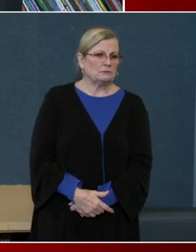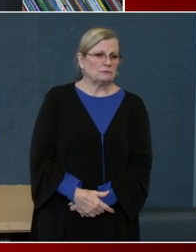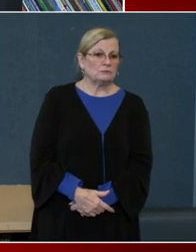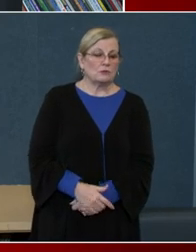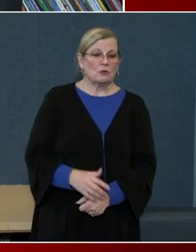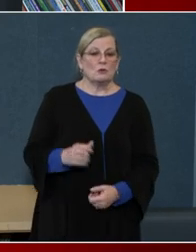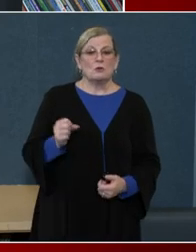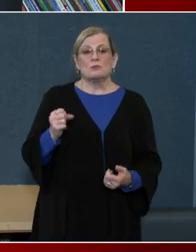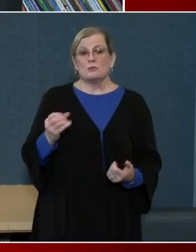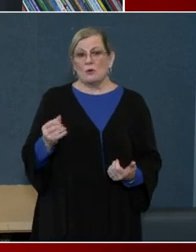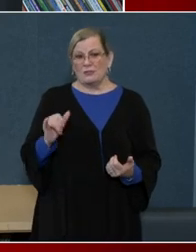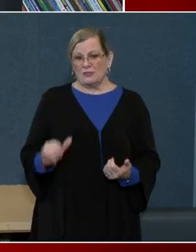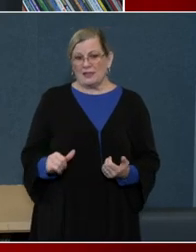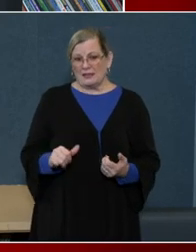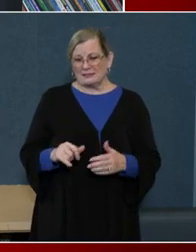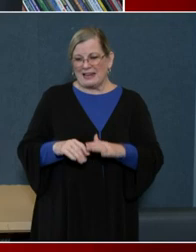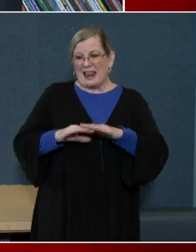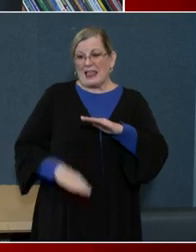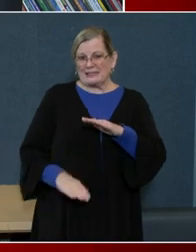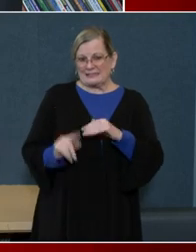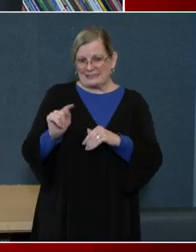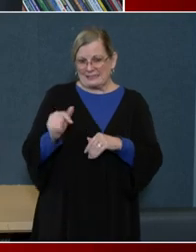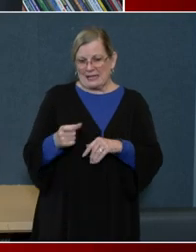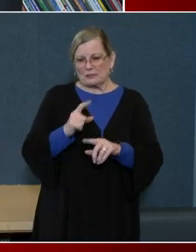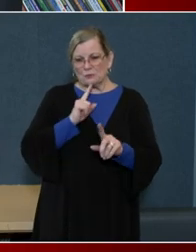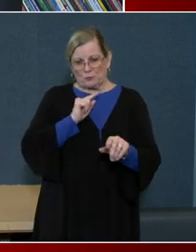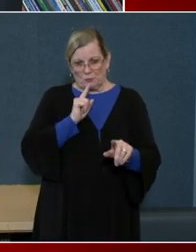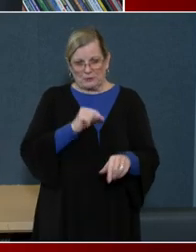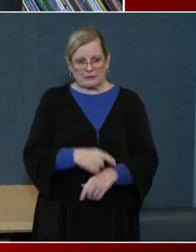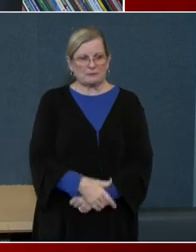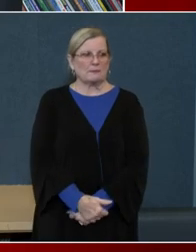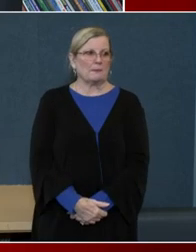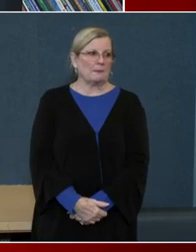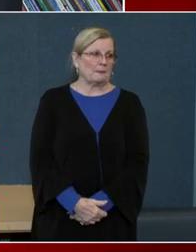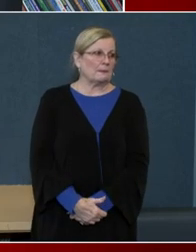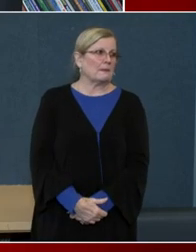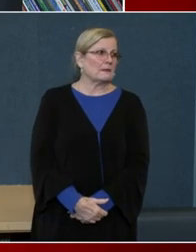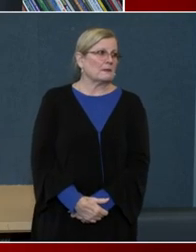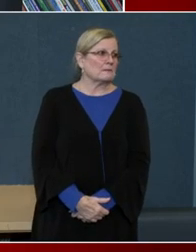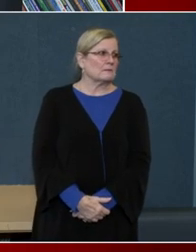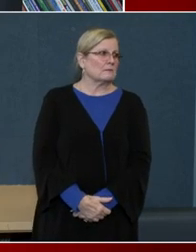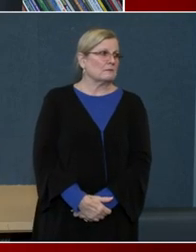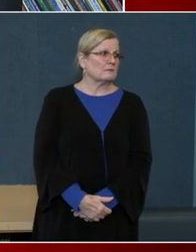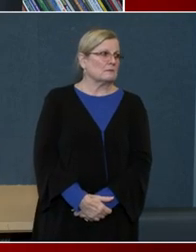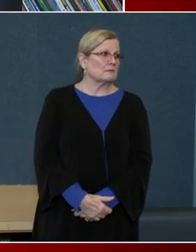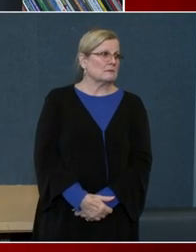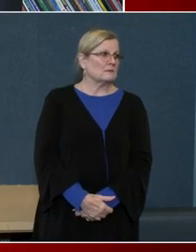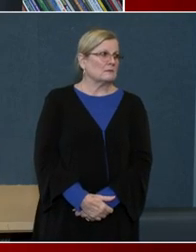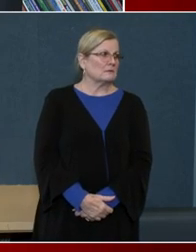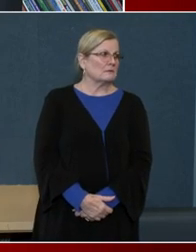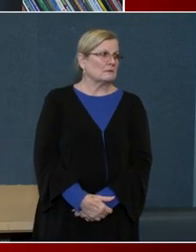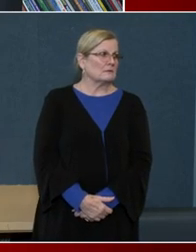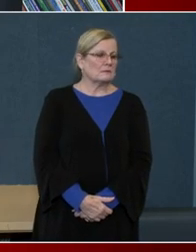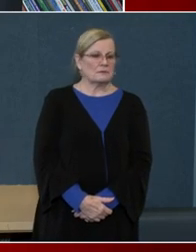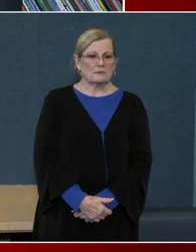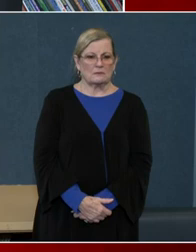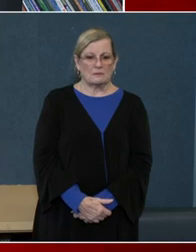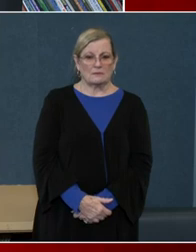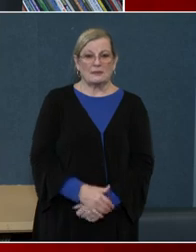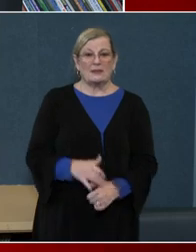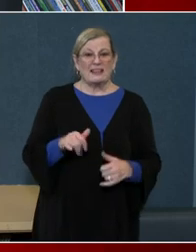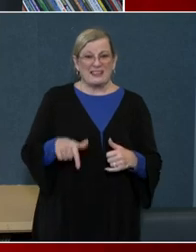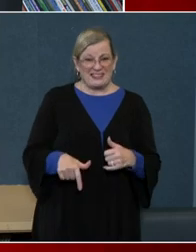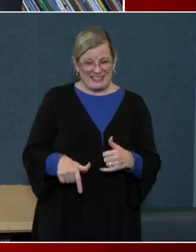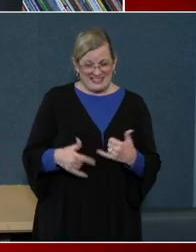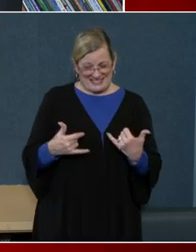for amounts under $600. There are other options for collecting. This is all to get at the eviction process and to reduce